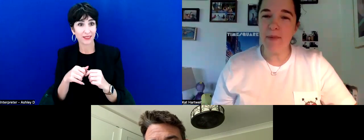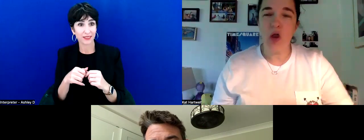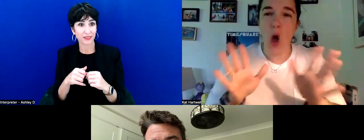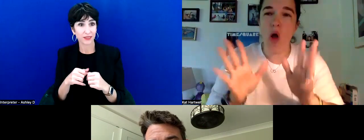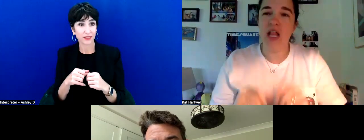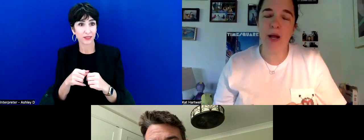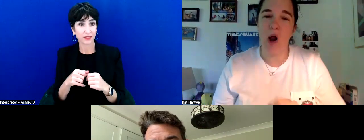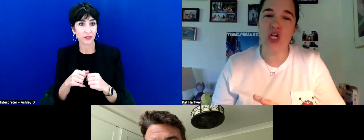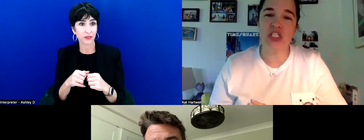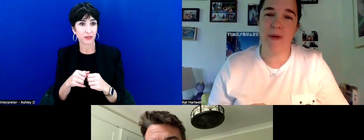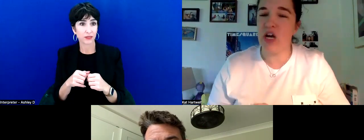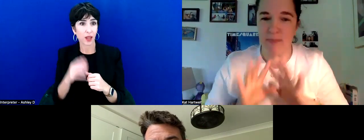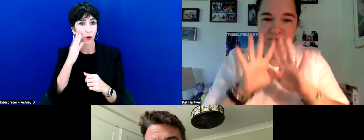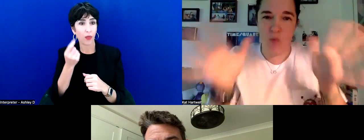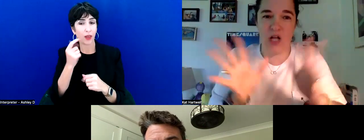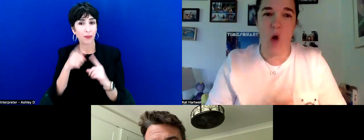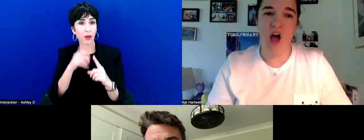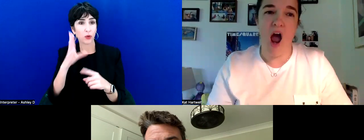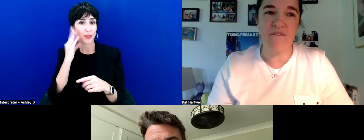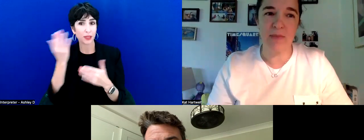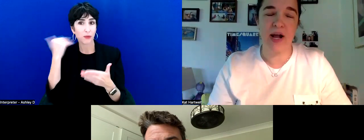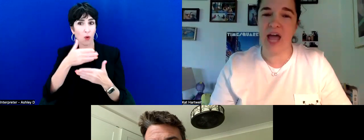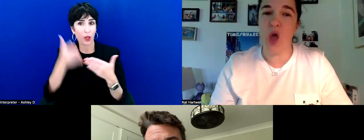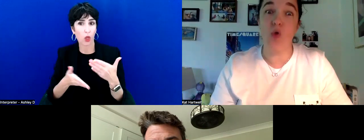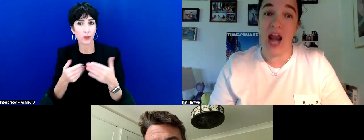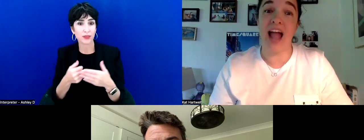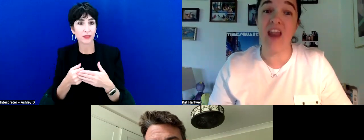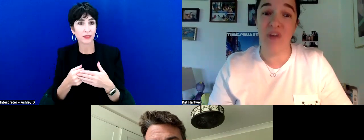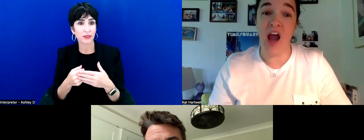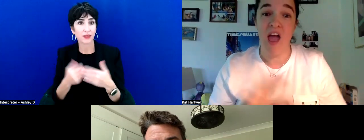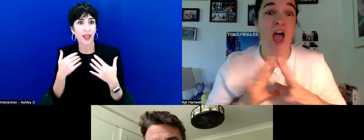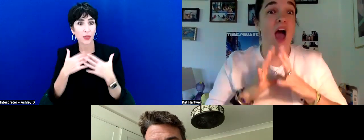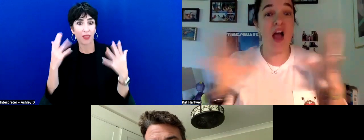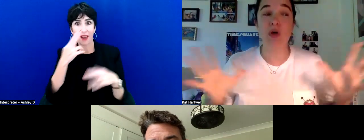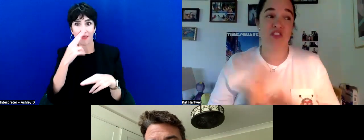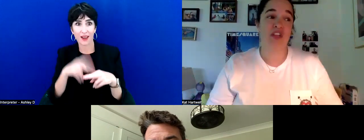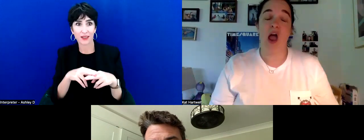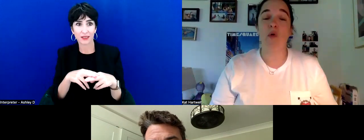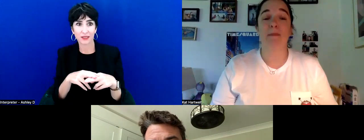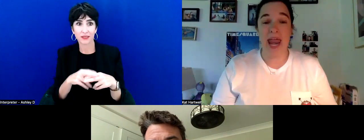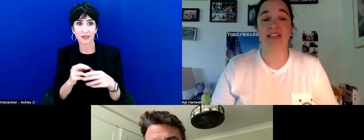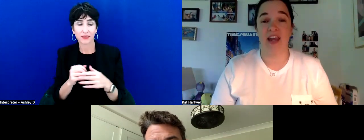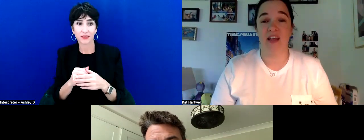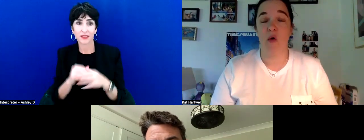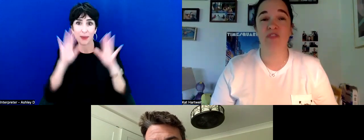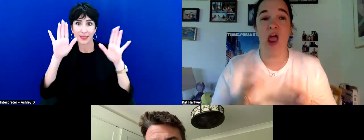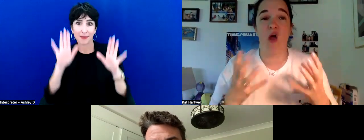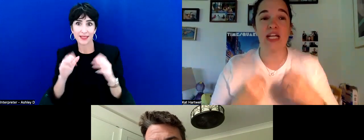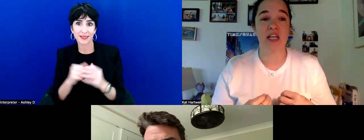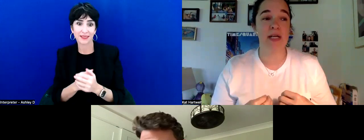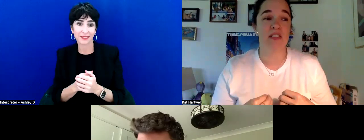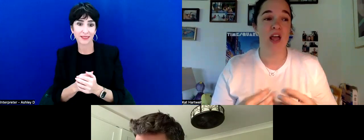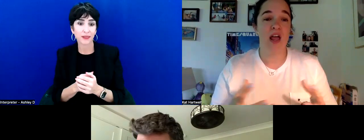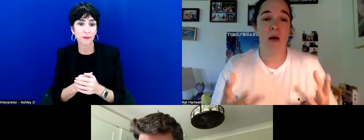want to know a little bit about your experience before we close off because I know you had a lot of fun. It was Mhm. it was amazing. It was